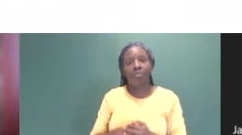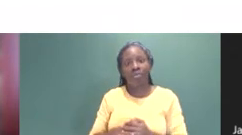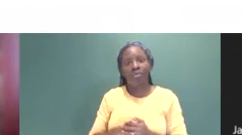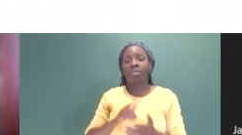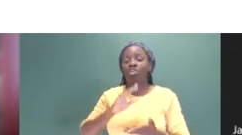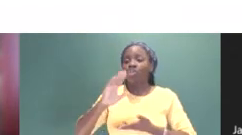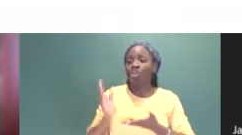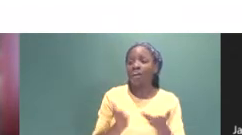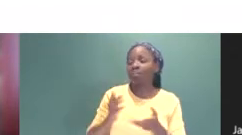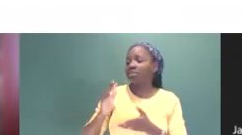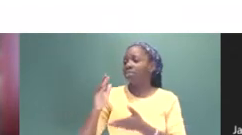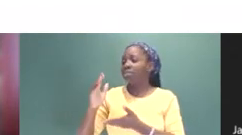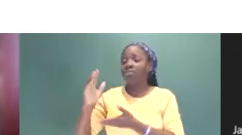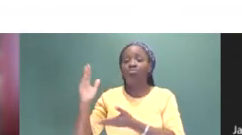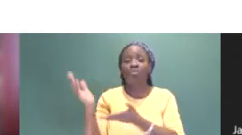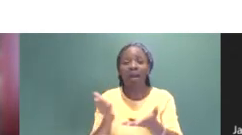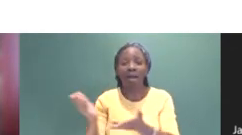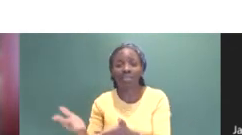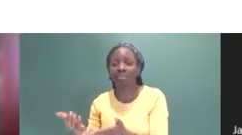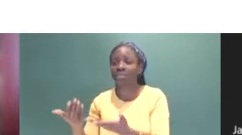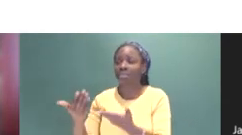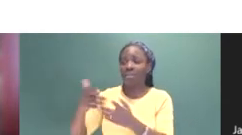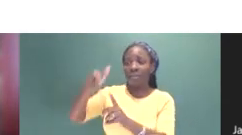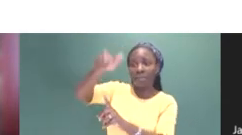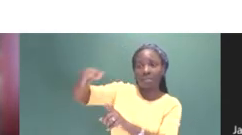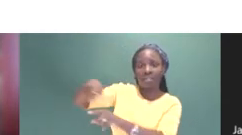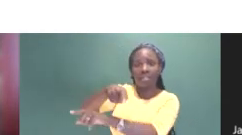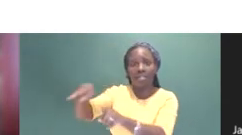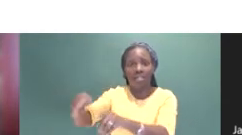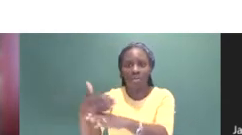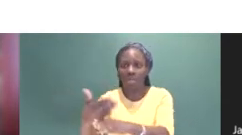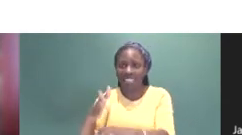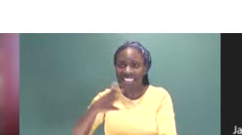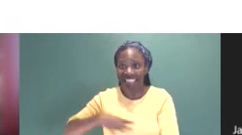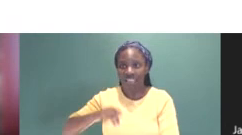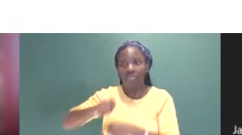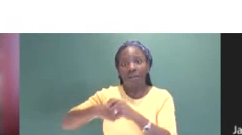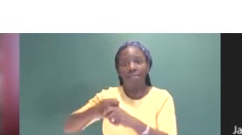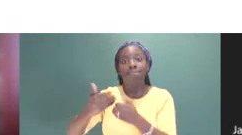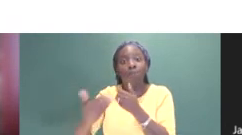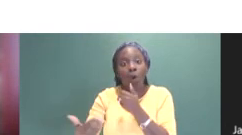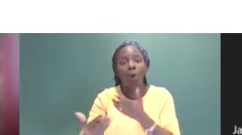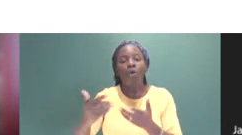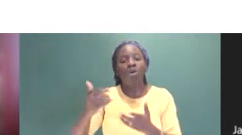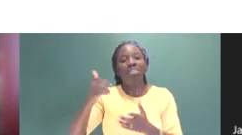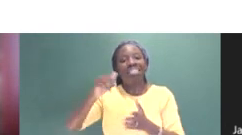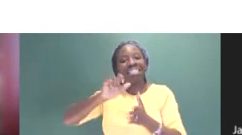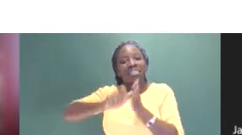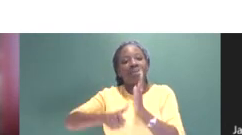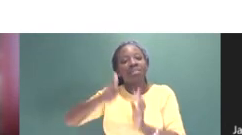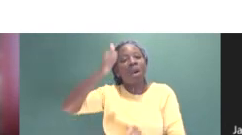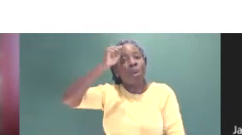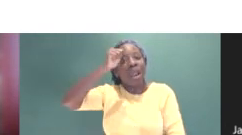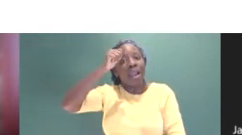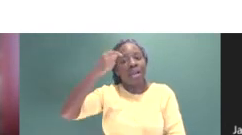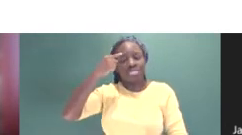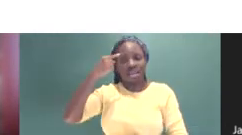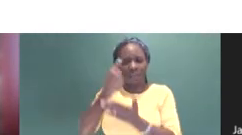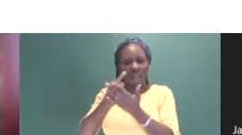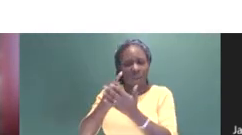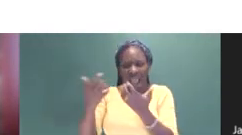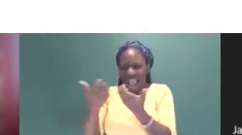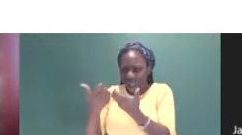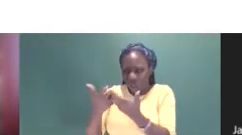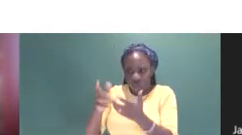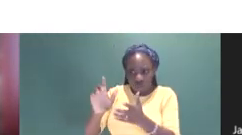and others on the ground also need to know how to be more disability aware, and to think about how they're providing services and making sure that they're